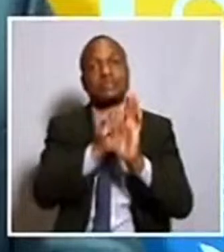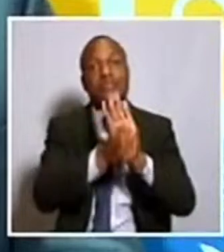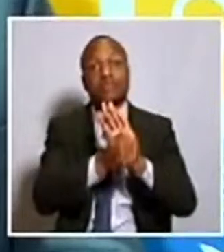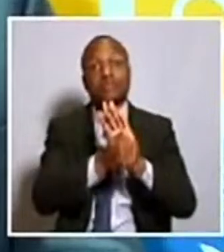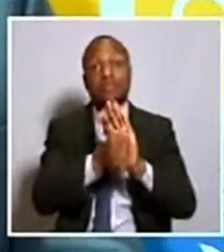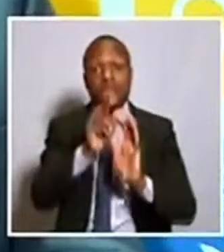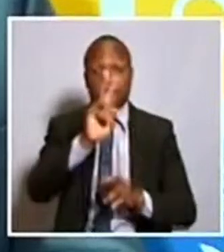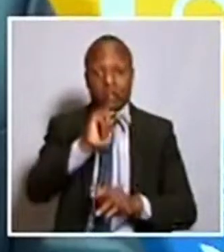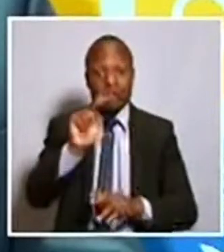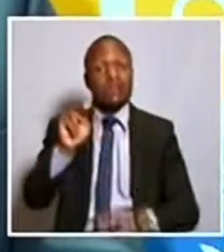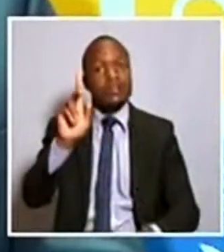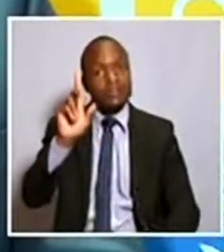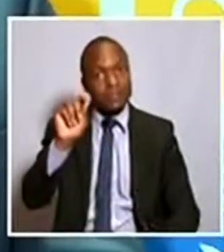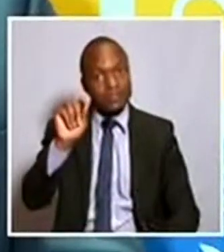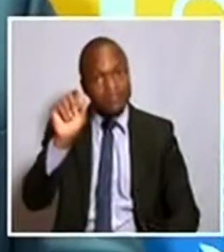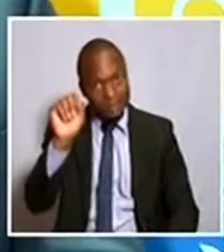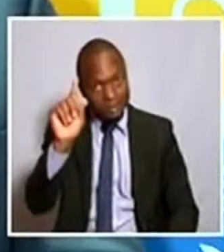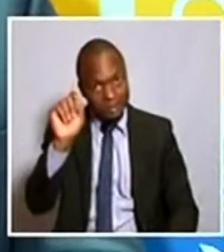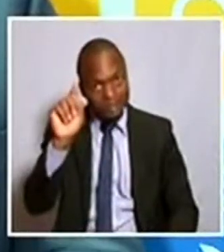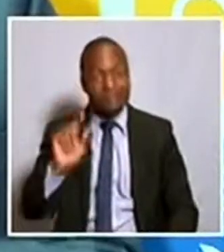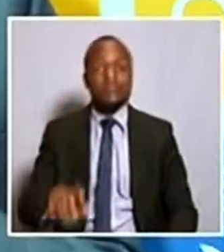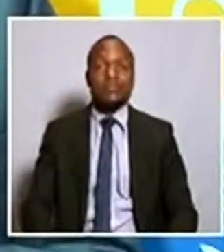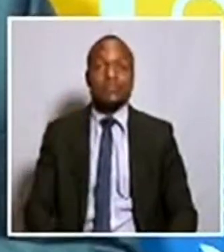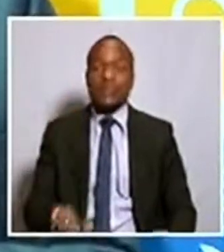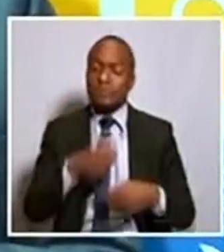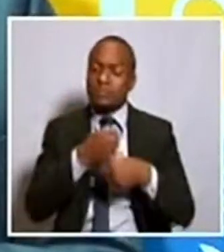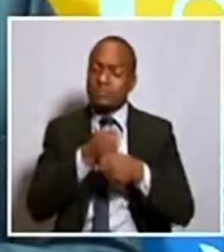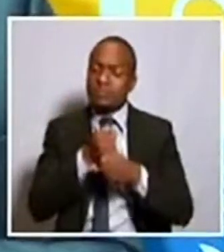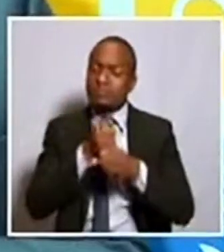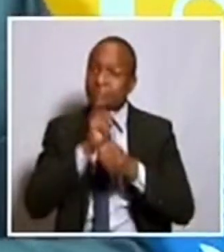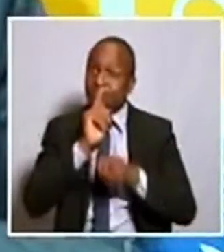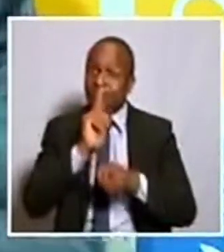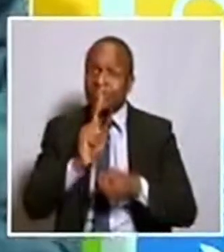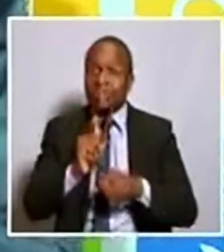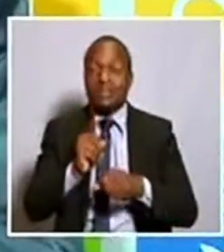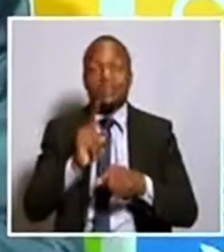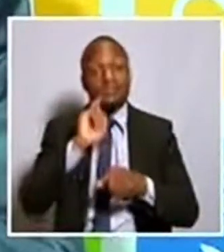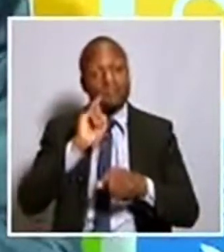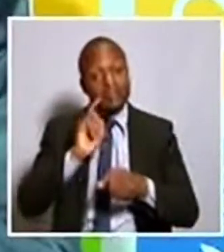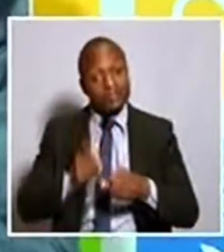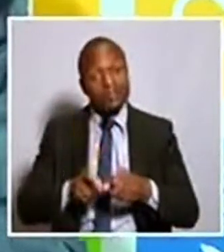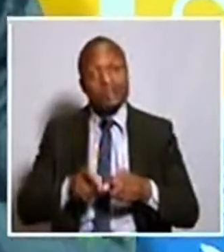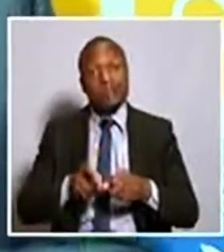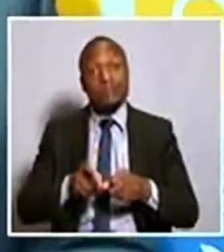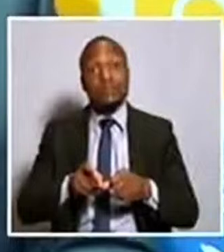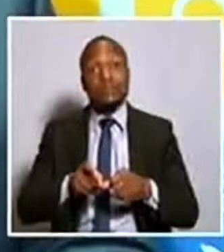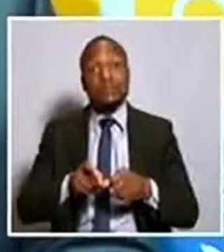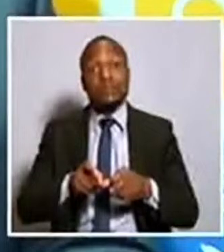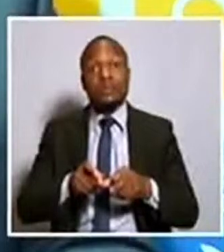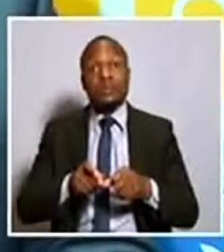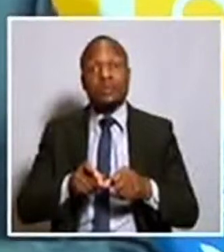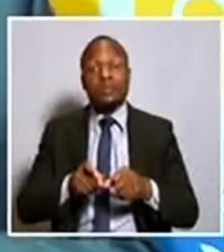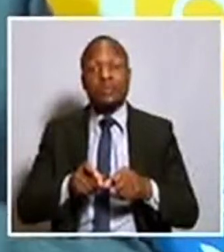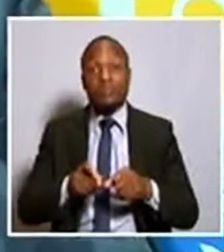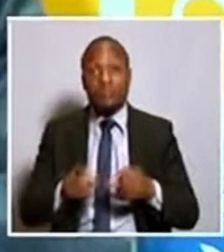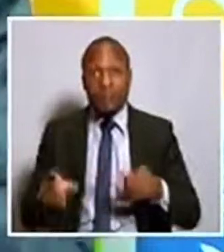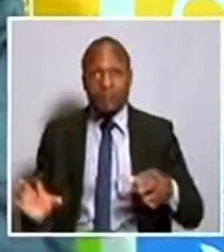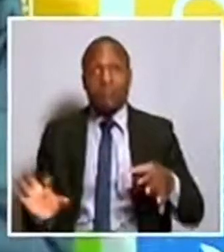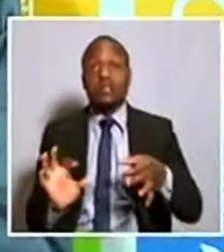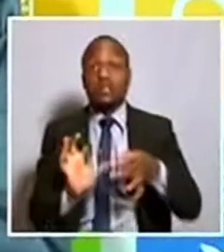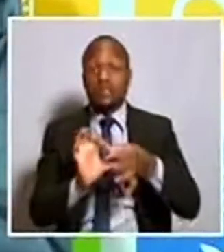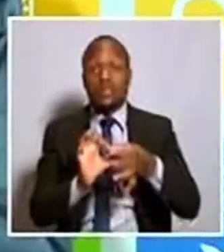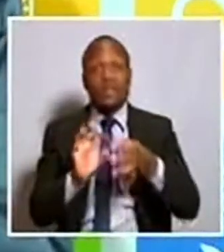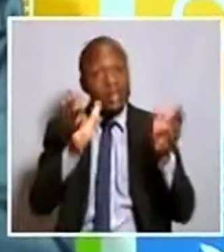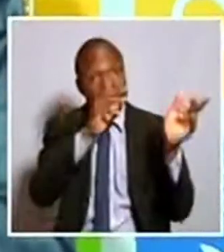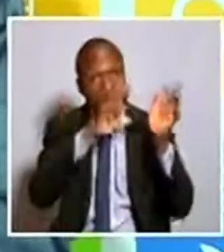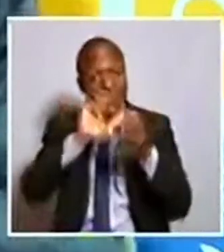number 22 of 2011, to make sure that it matches with the climate changes. It